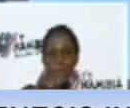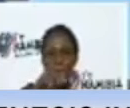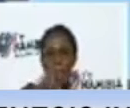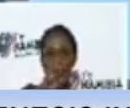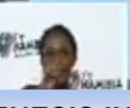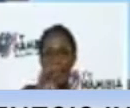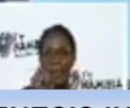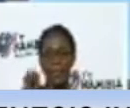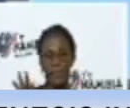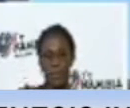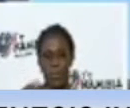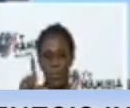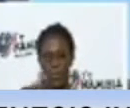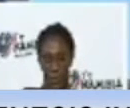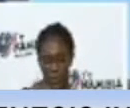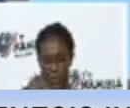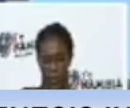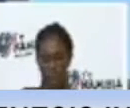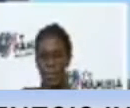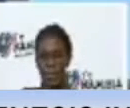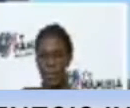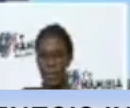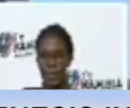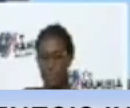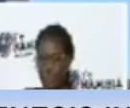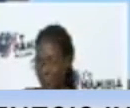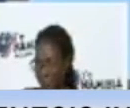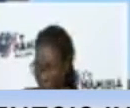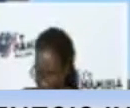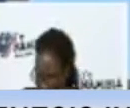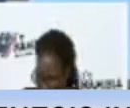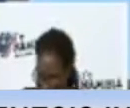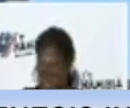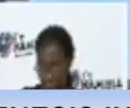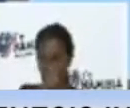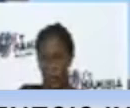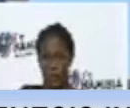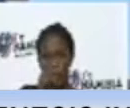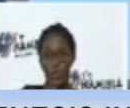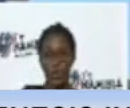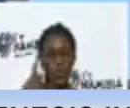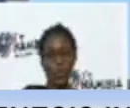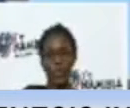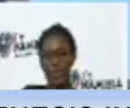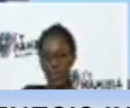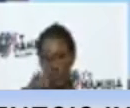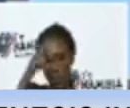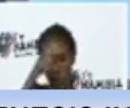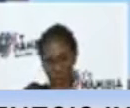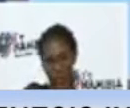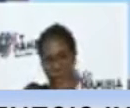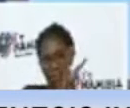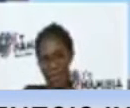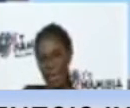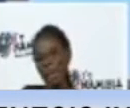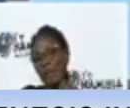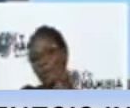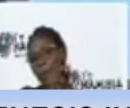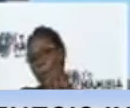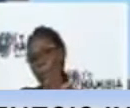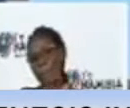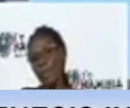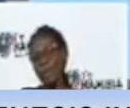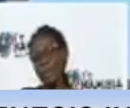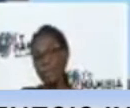Windhoek. This is a global event that is held annually on the 3rd of May to celebrate the